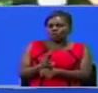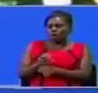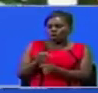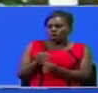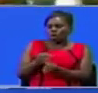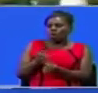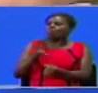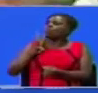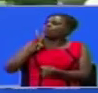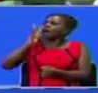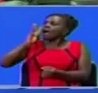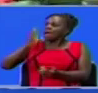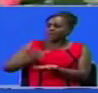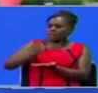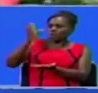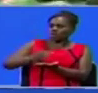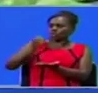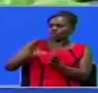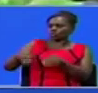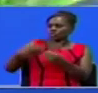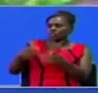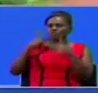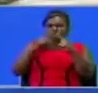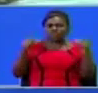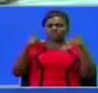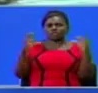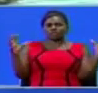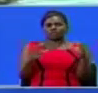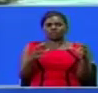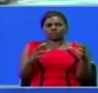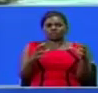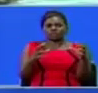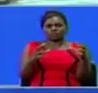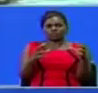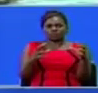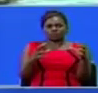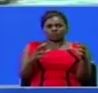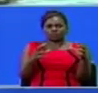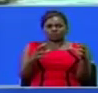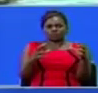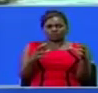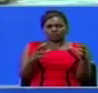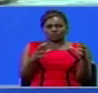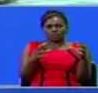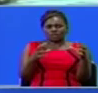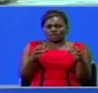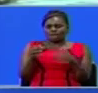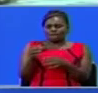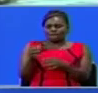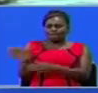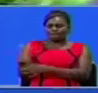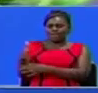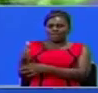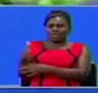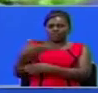bottles to give message to our community. So this is a nearly 5 meter long dolphin